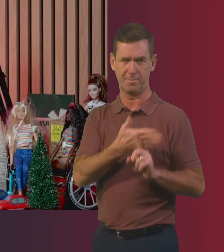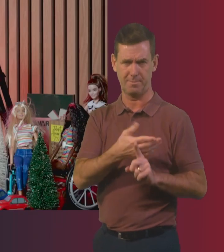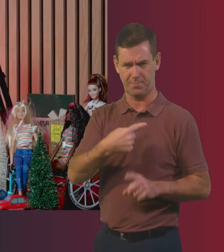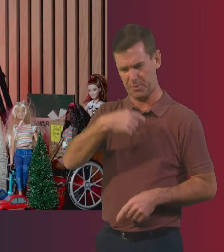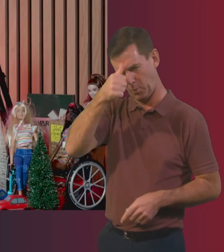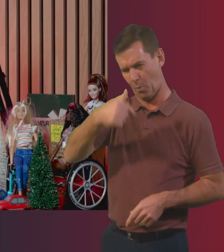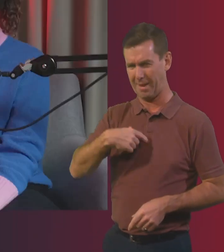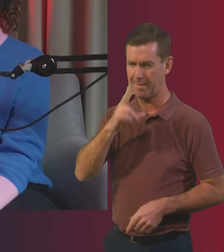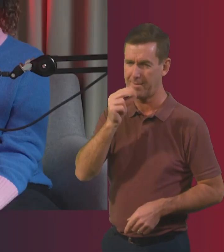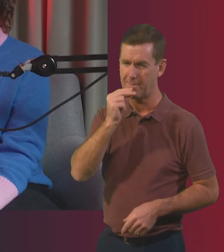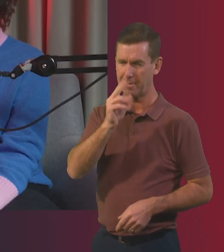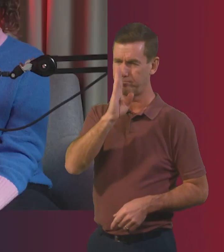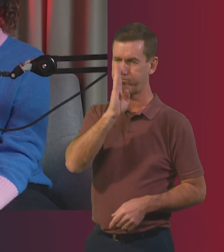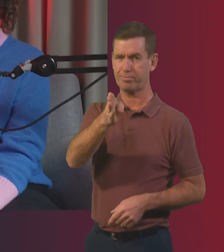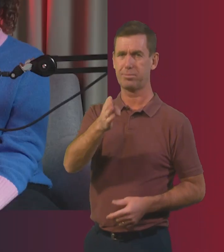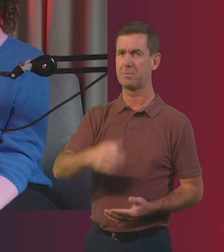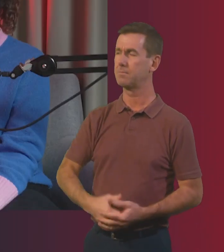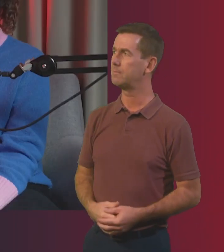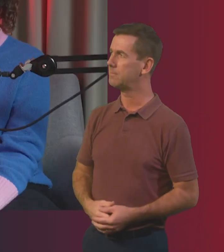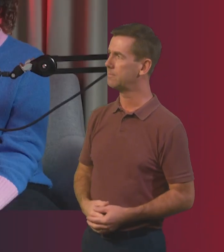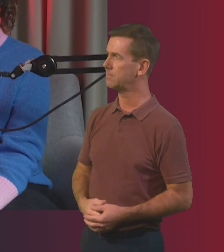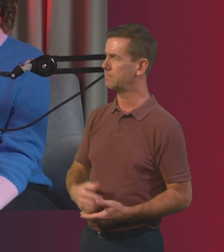tongue. It's so important.